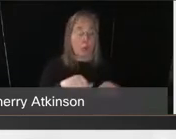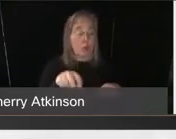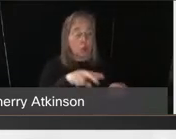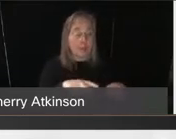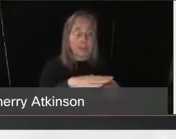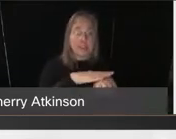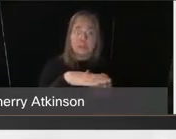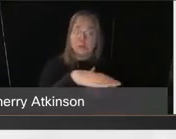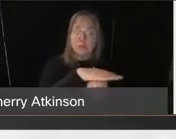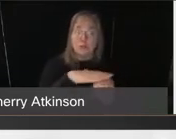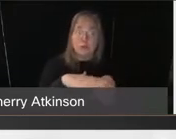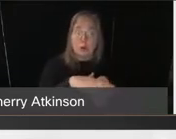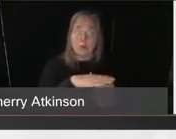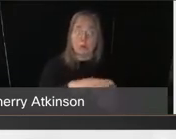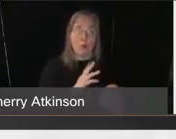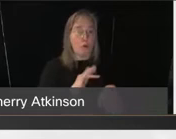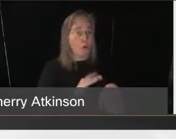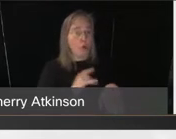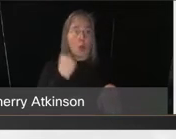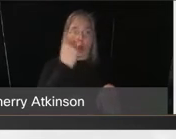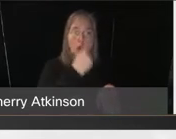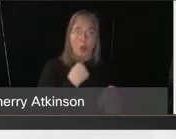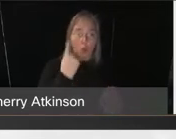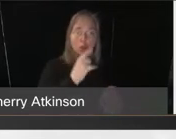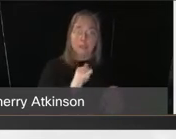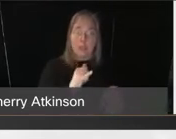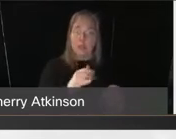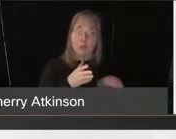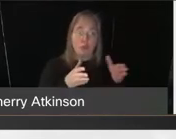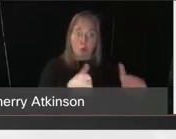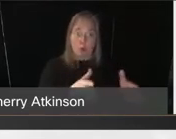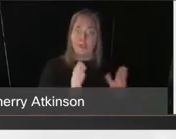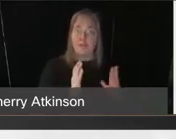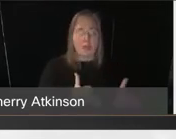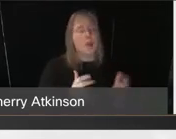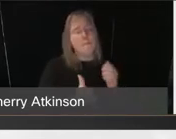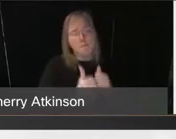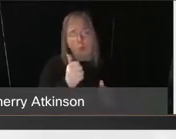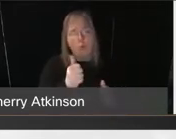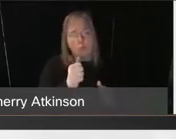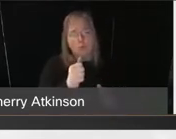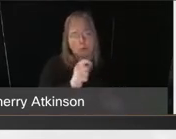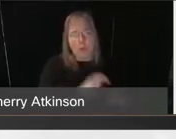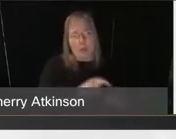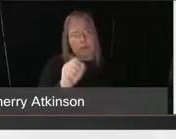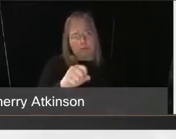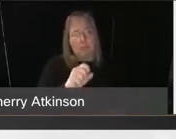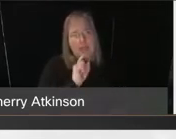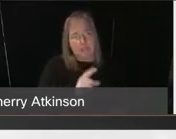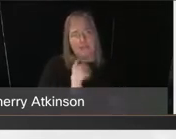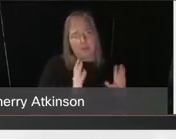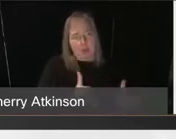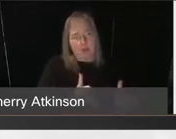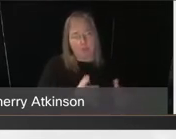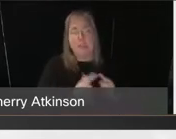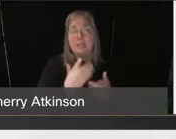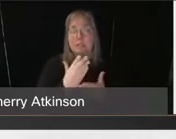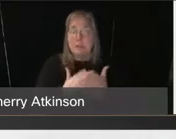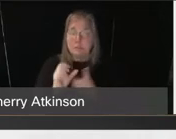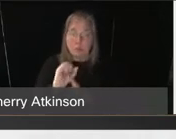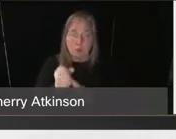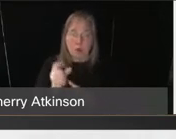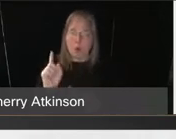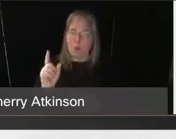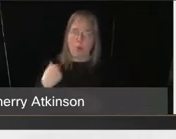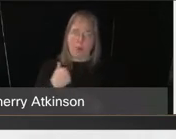roadways, it may look like that the roadways are perfectly fine, which in most cases it is. But there are situations where we have to go back